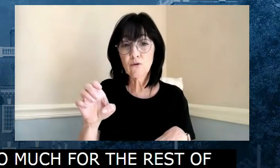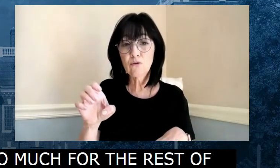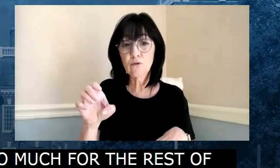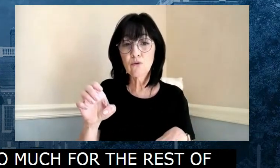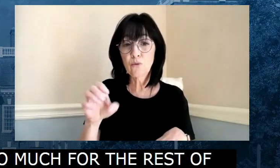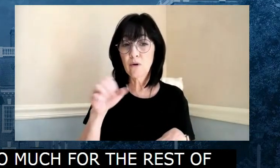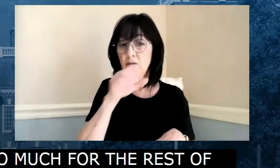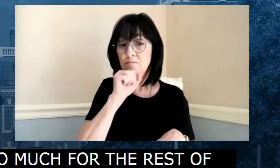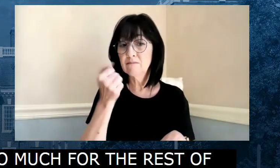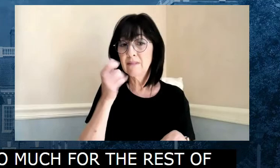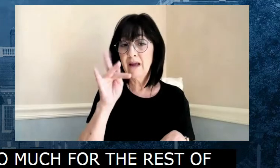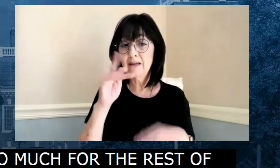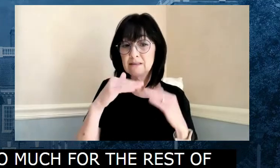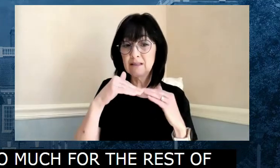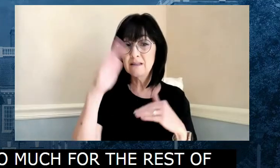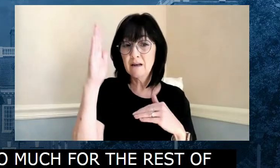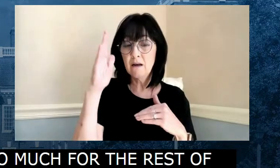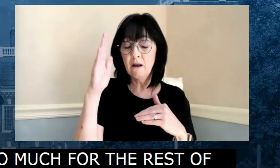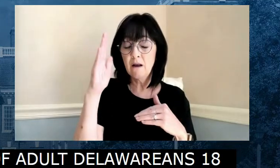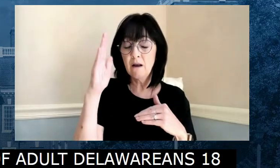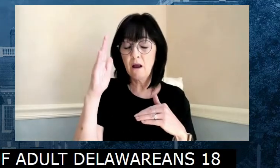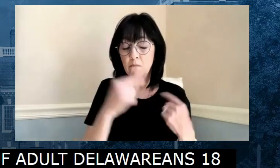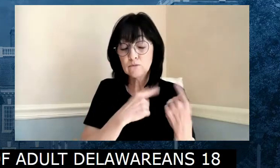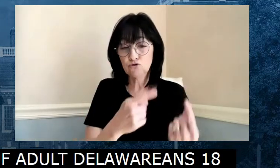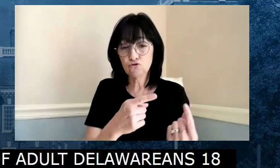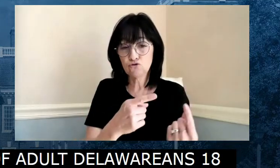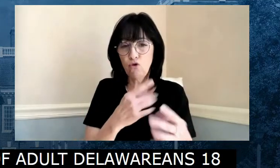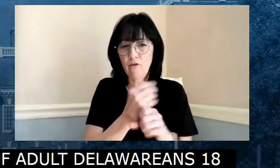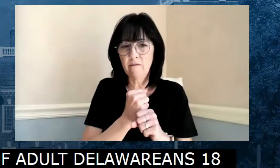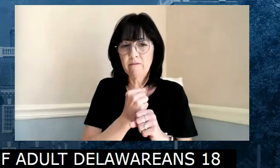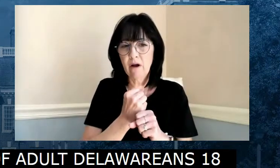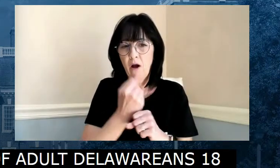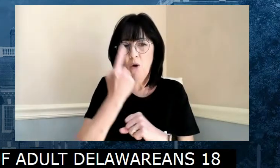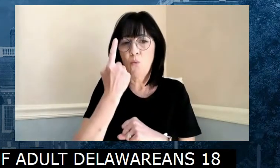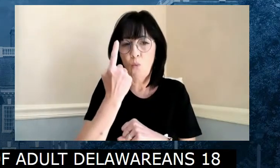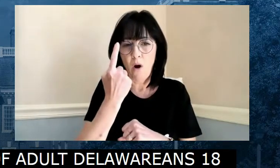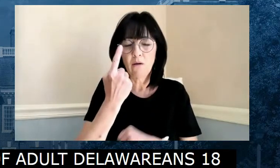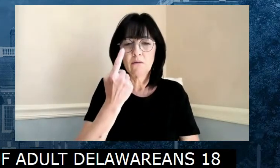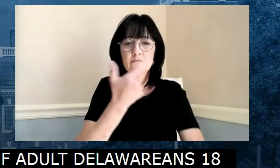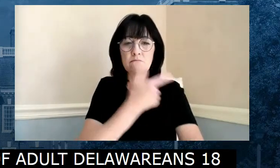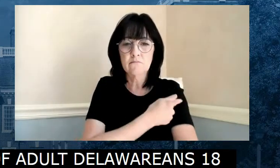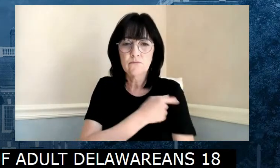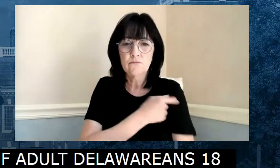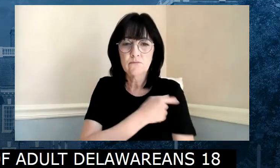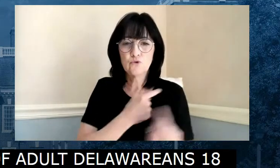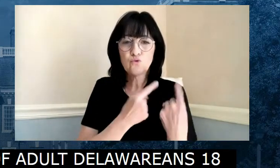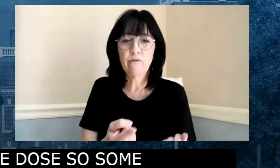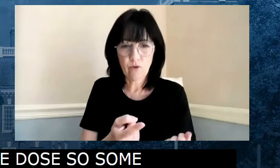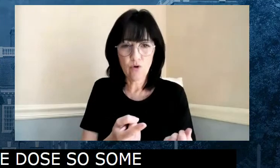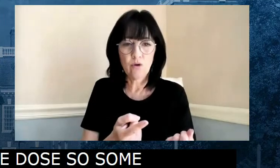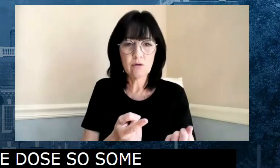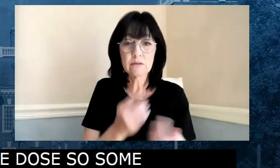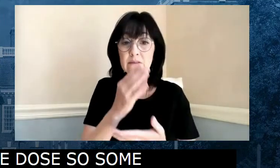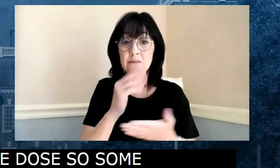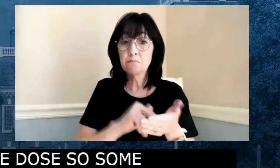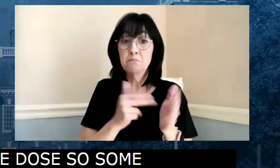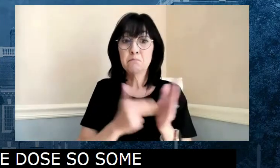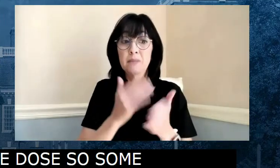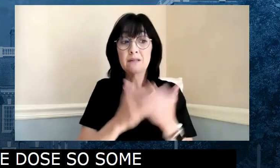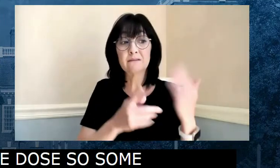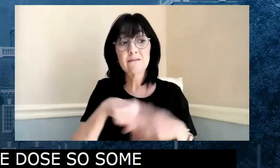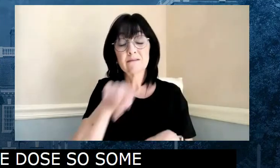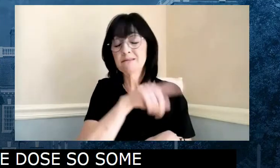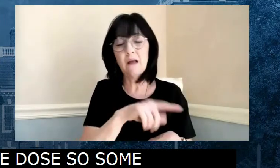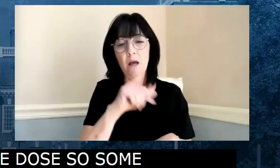at least 1 dose. So some percentage of those are not fully vaccinated, but